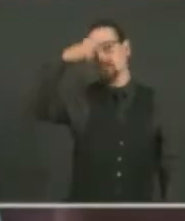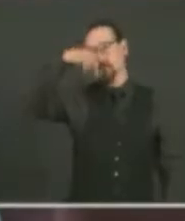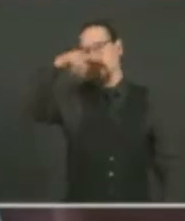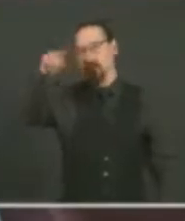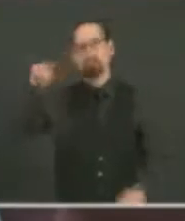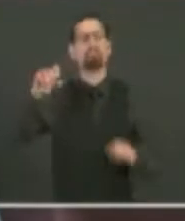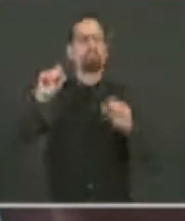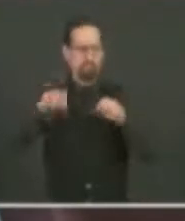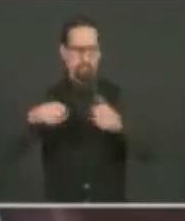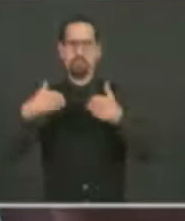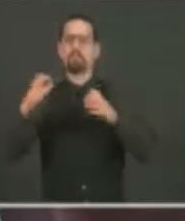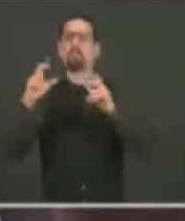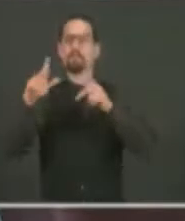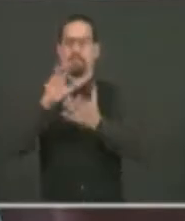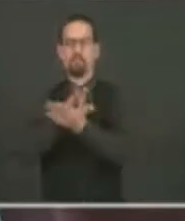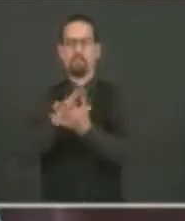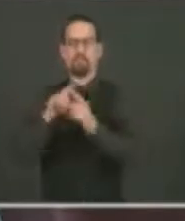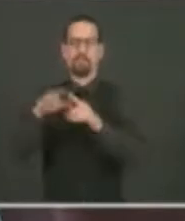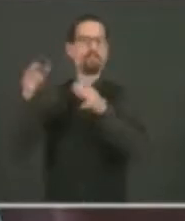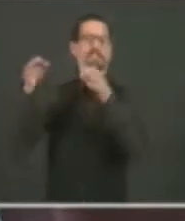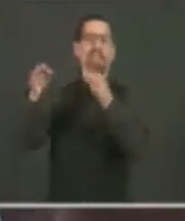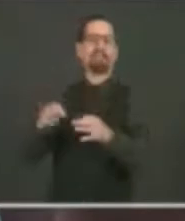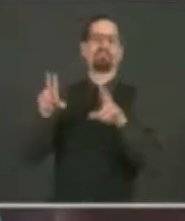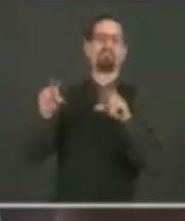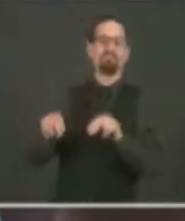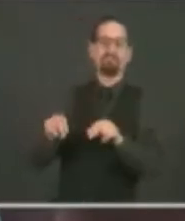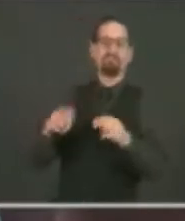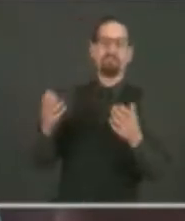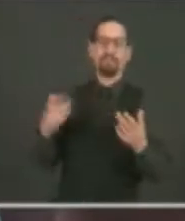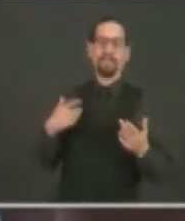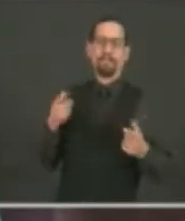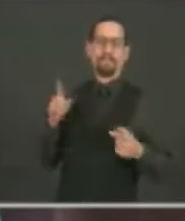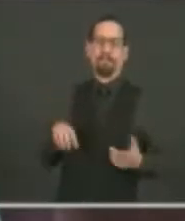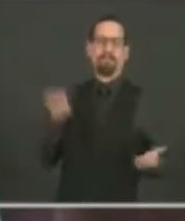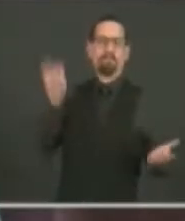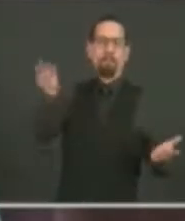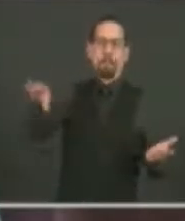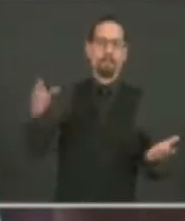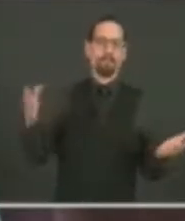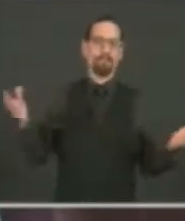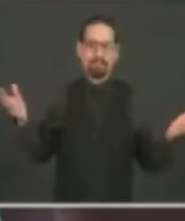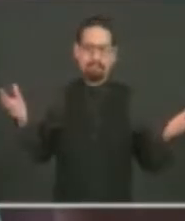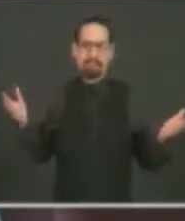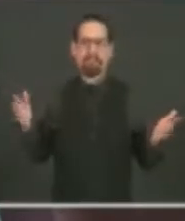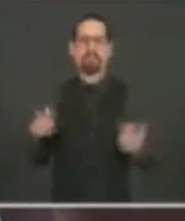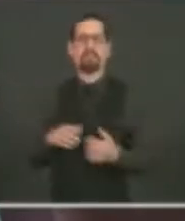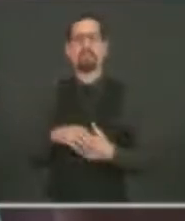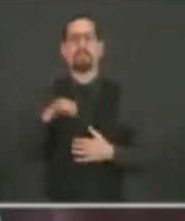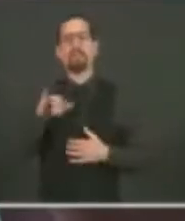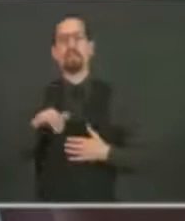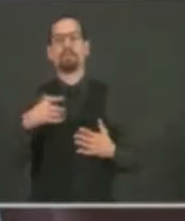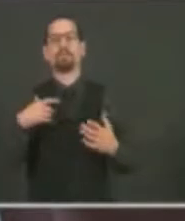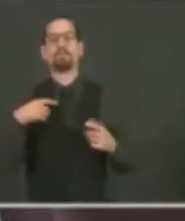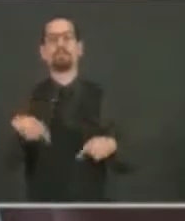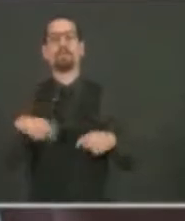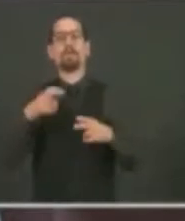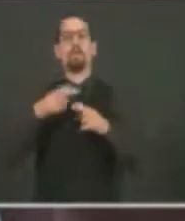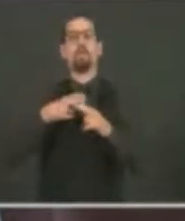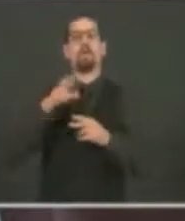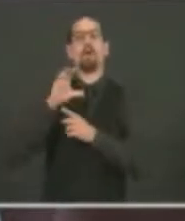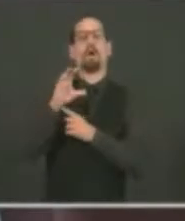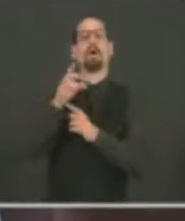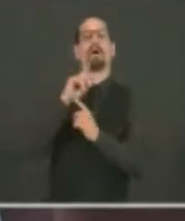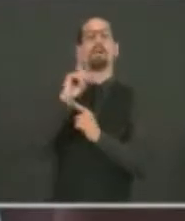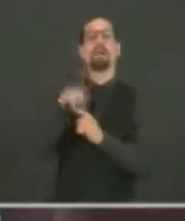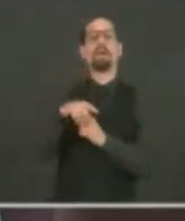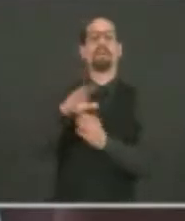that's why I set up this command center. It's a command center because I know they're worried. They don't know how to do it. I understand that. So call